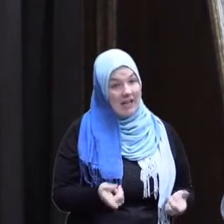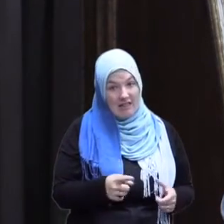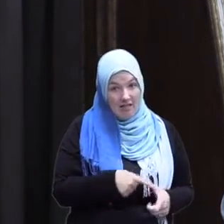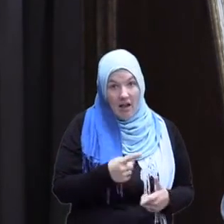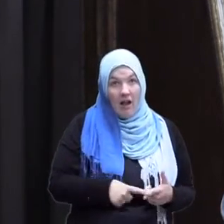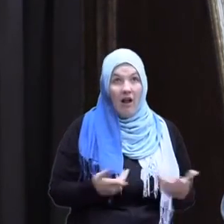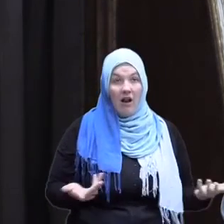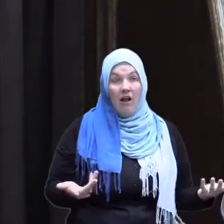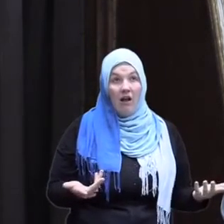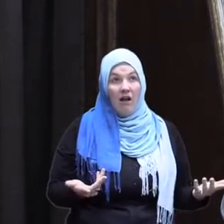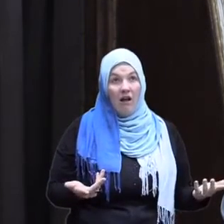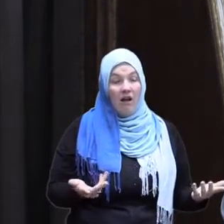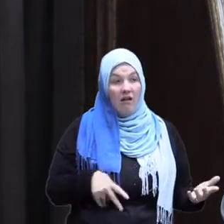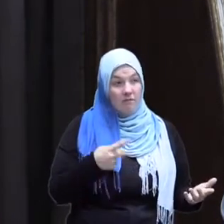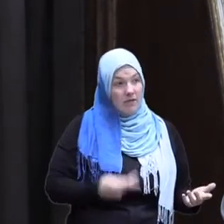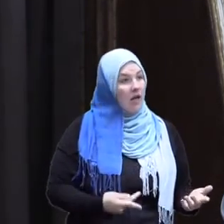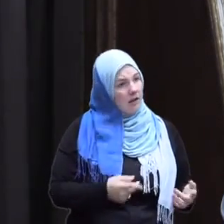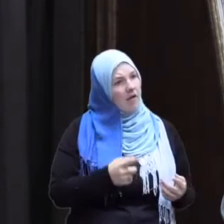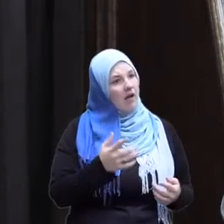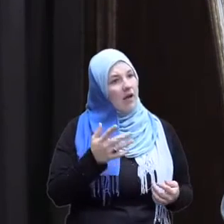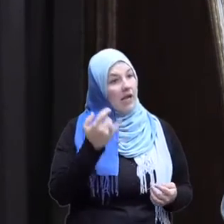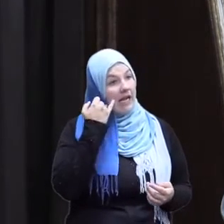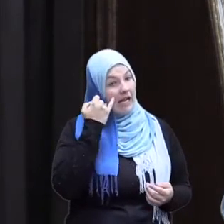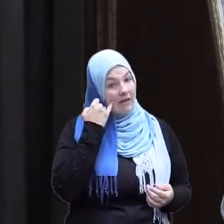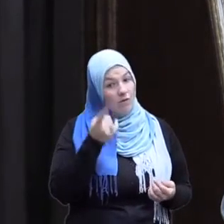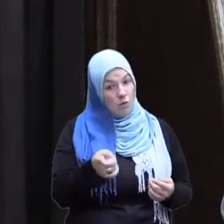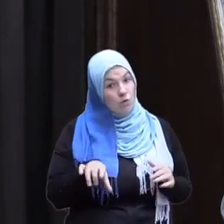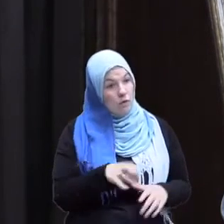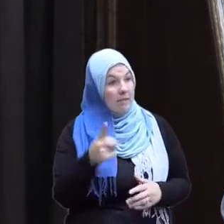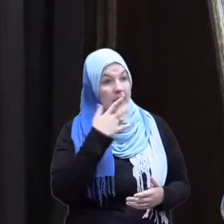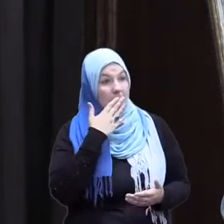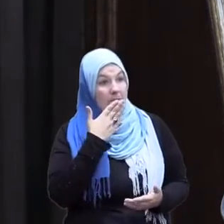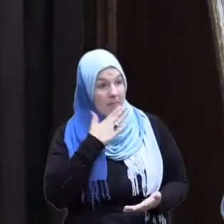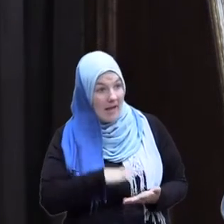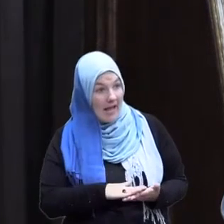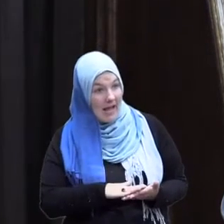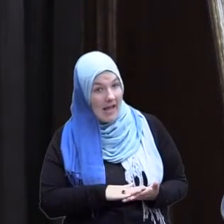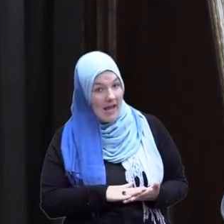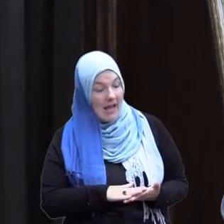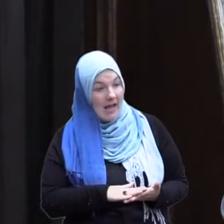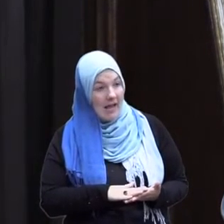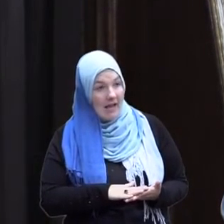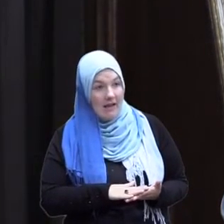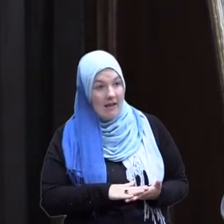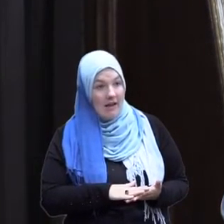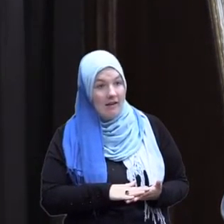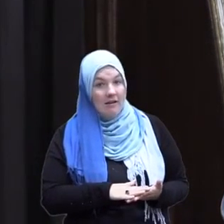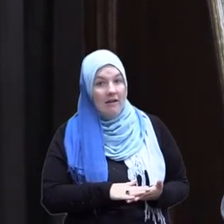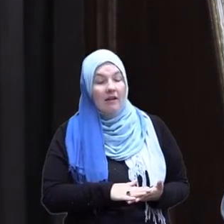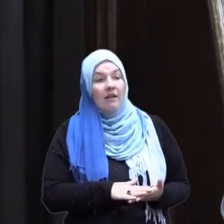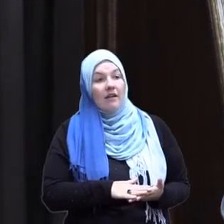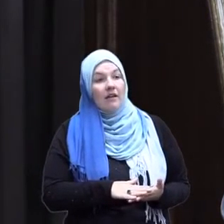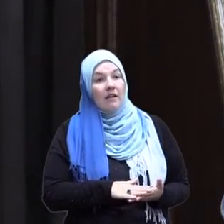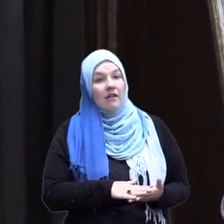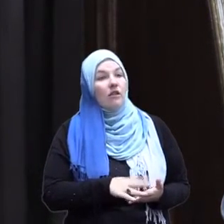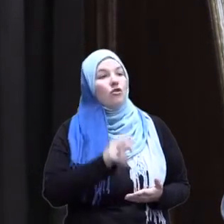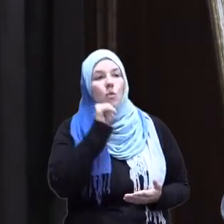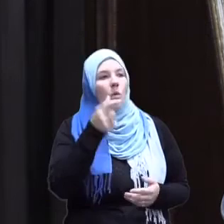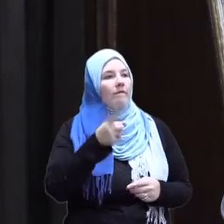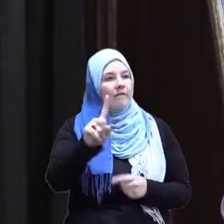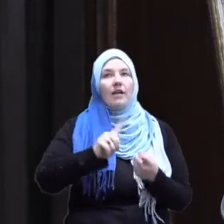yourself. And you may be offending others as well. So the offense is to offend